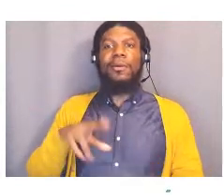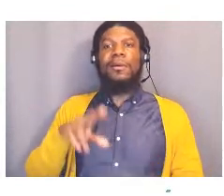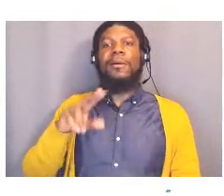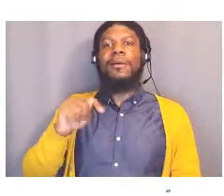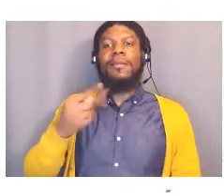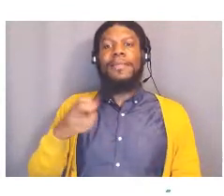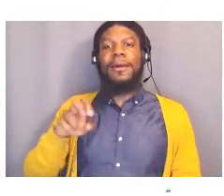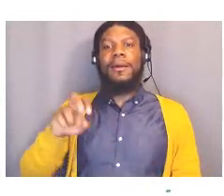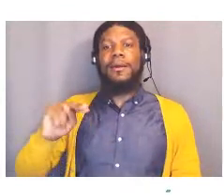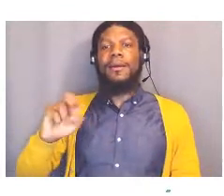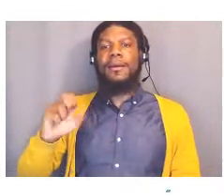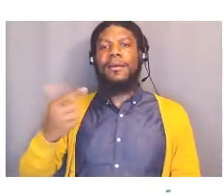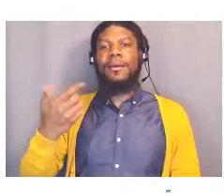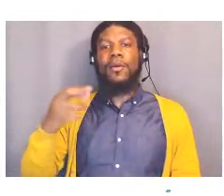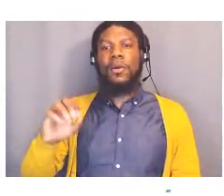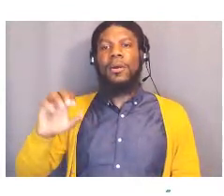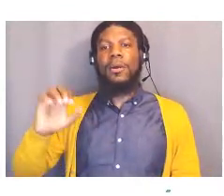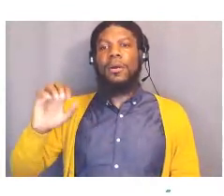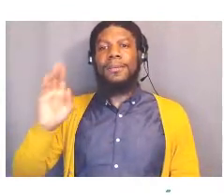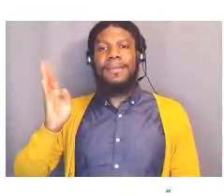Speaks of Rivers.